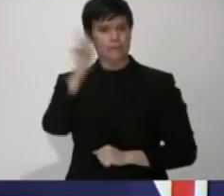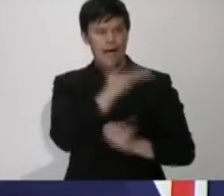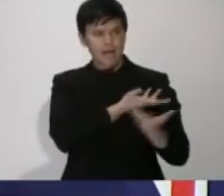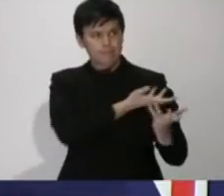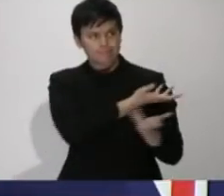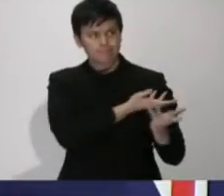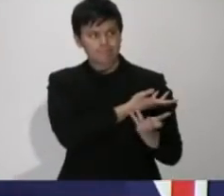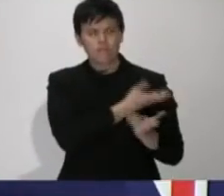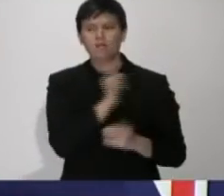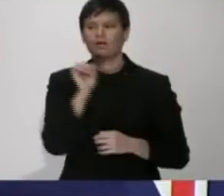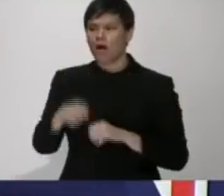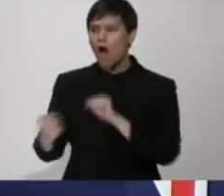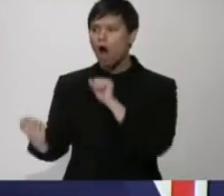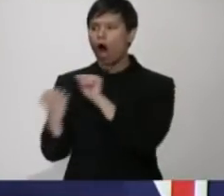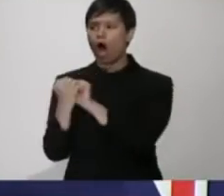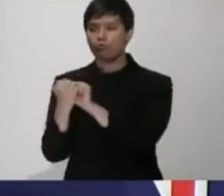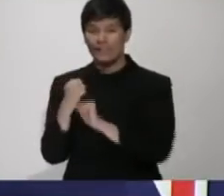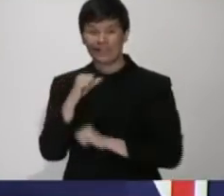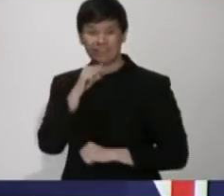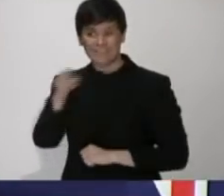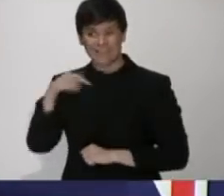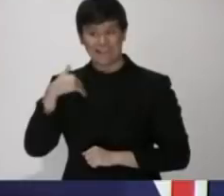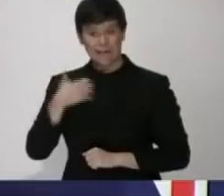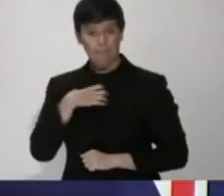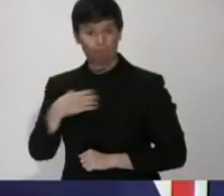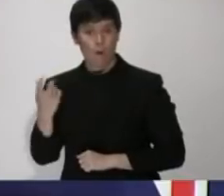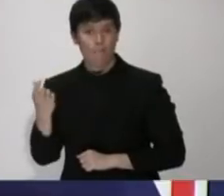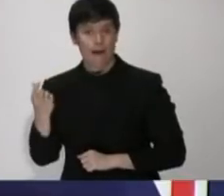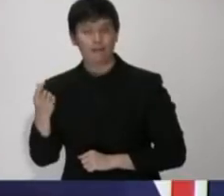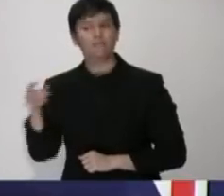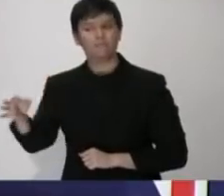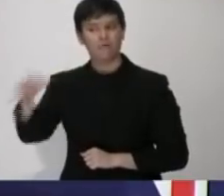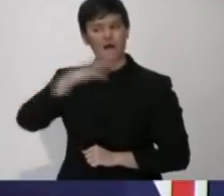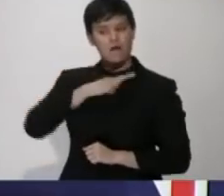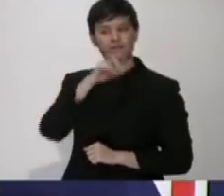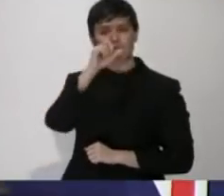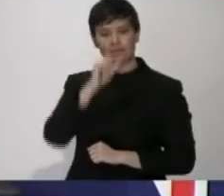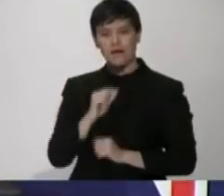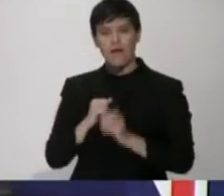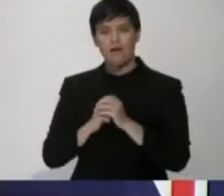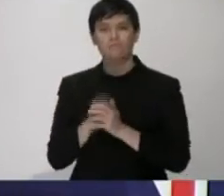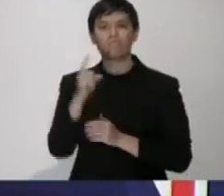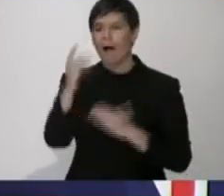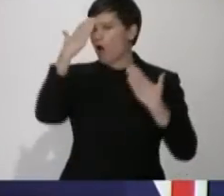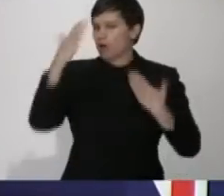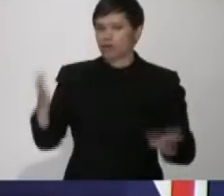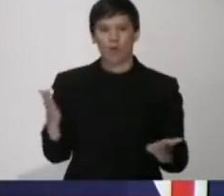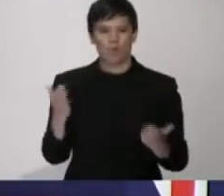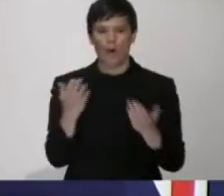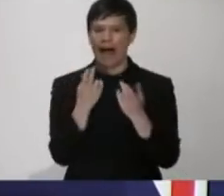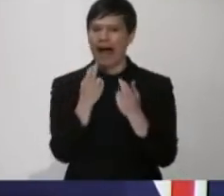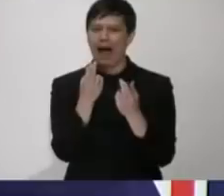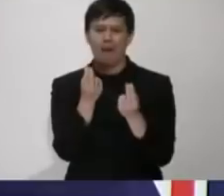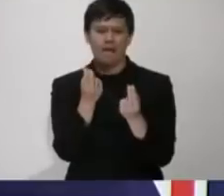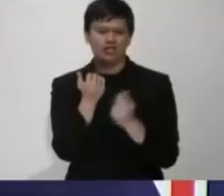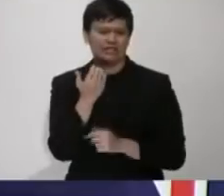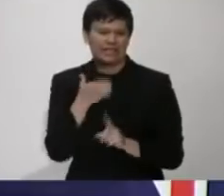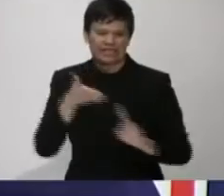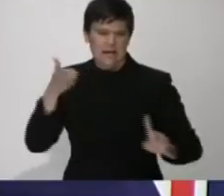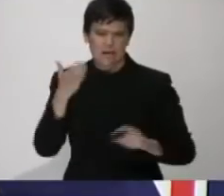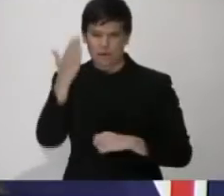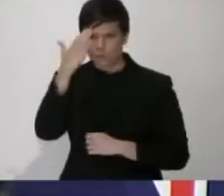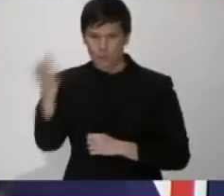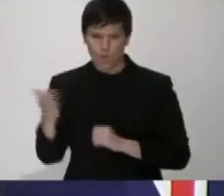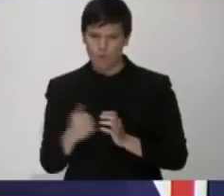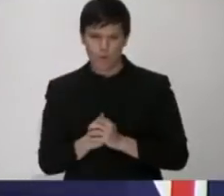if that was required, they could put a proposal forward. How much do you think? I haven't had a figure put in front of me yet. Sorry, I'll just take Hamish and then come back to